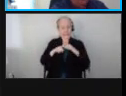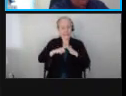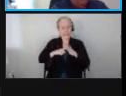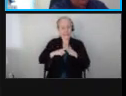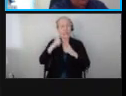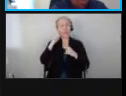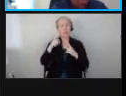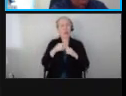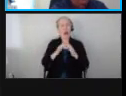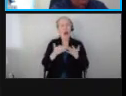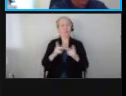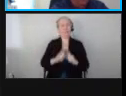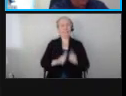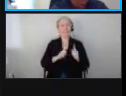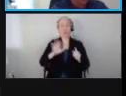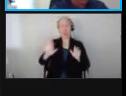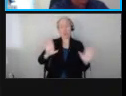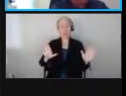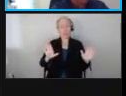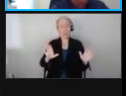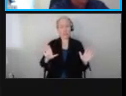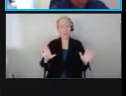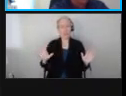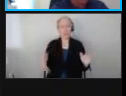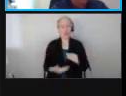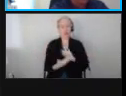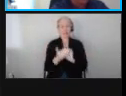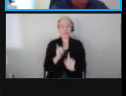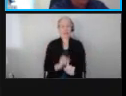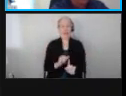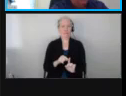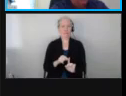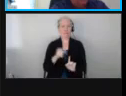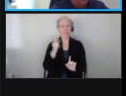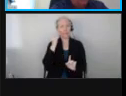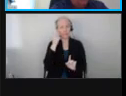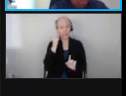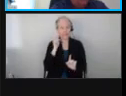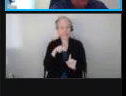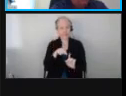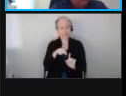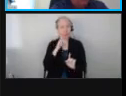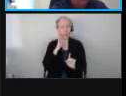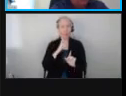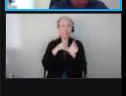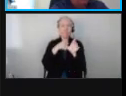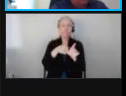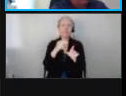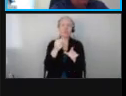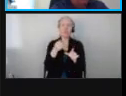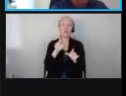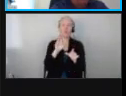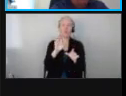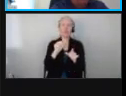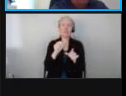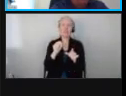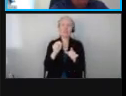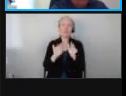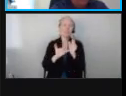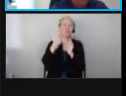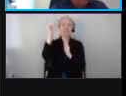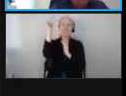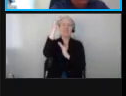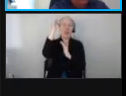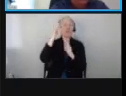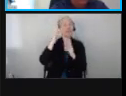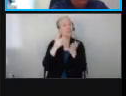path of practitioners that we know are going to be going into the human spaceflight industry. A lot better if we start early in this.